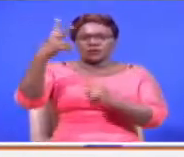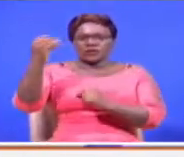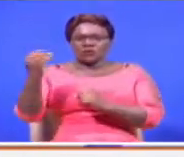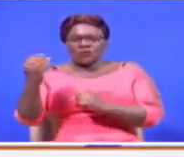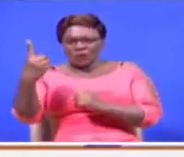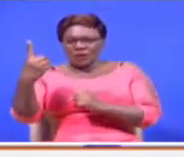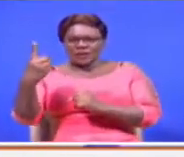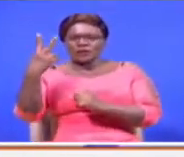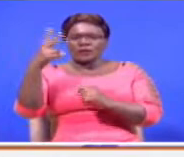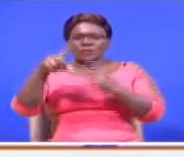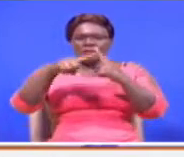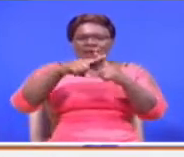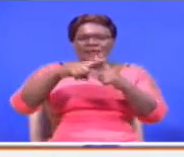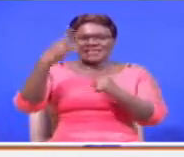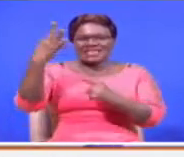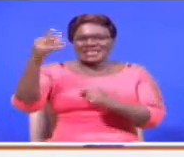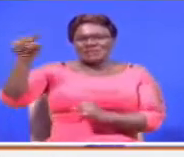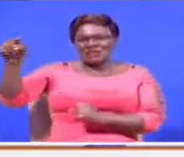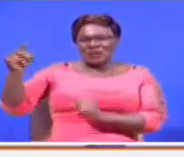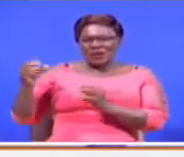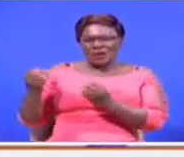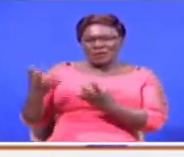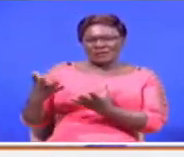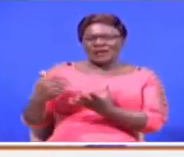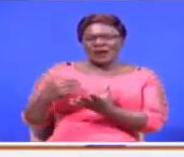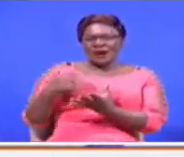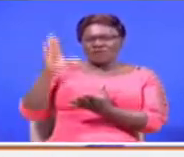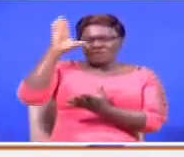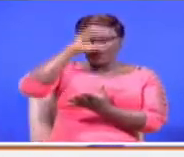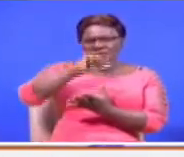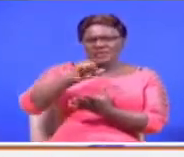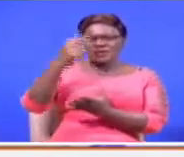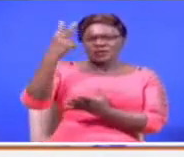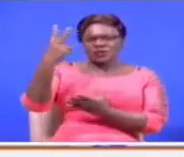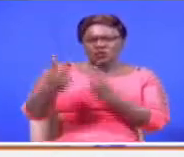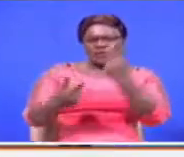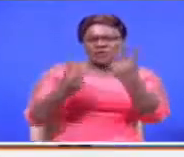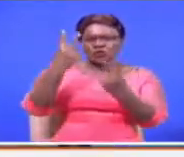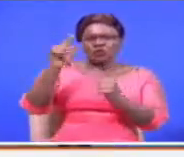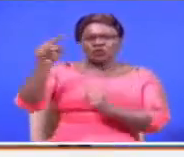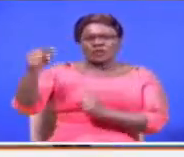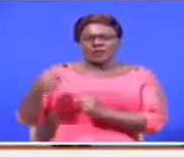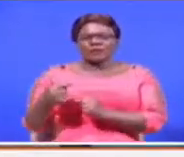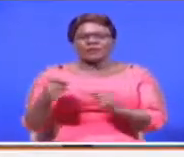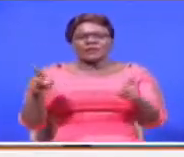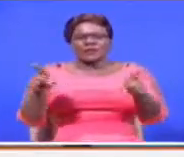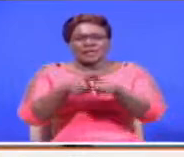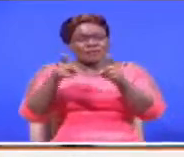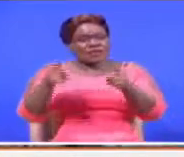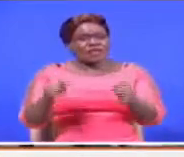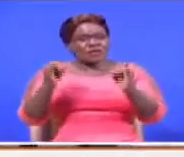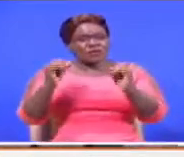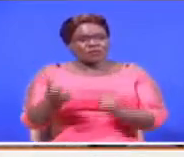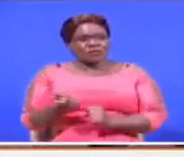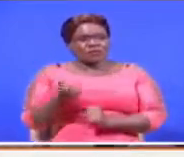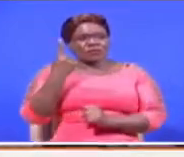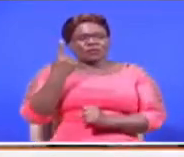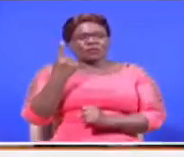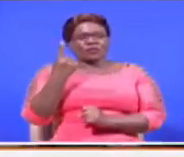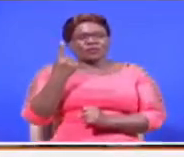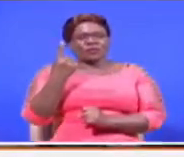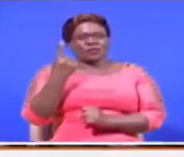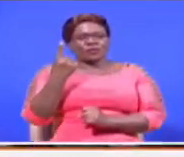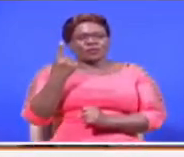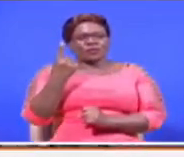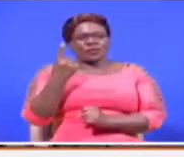21 plus the 3 million, there is still a shortage of about 22 million. Madai haya mapya huenda yakazua jazba